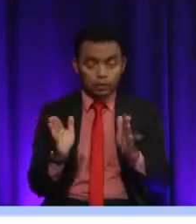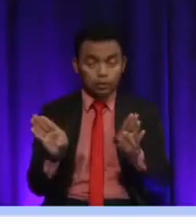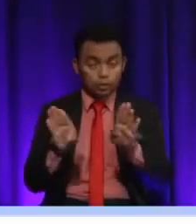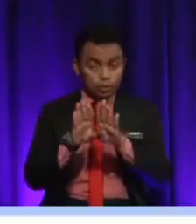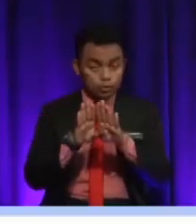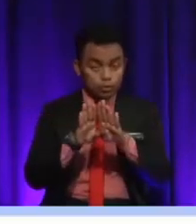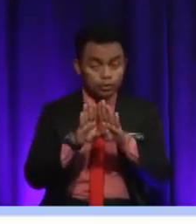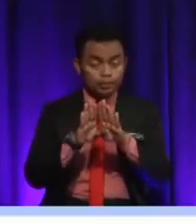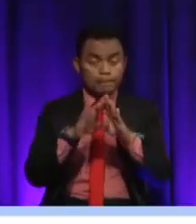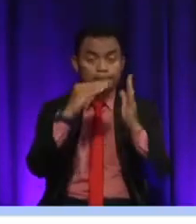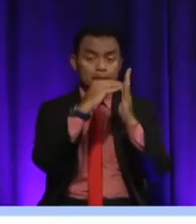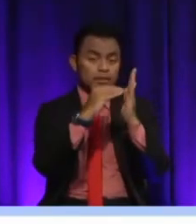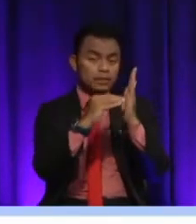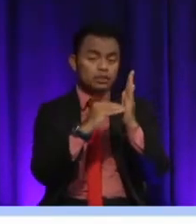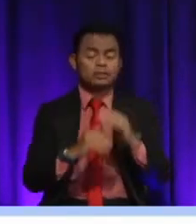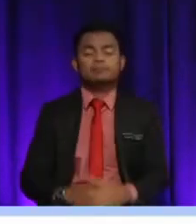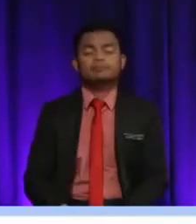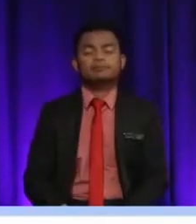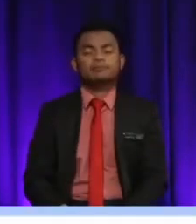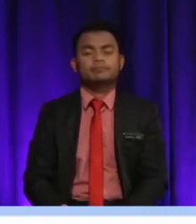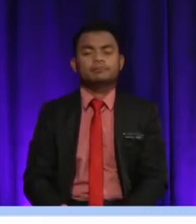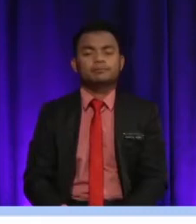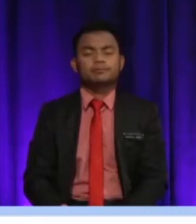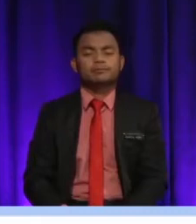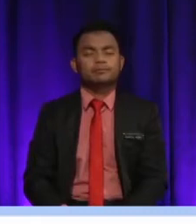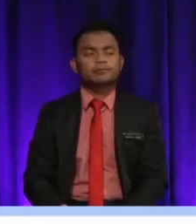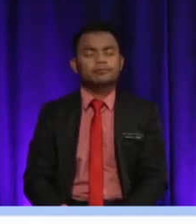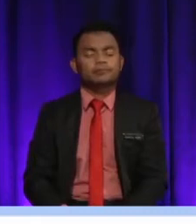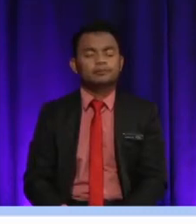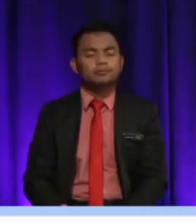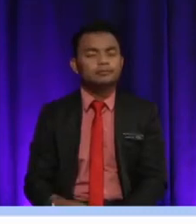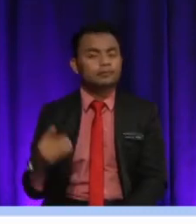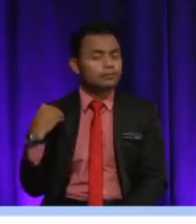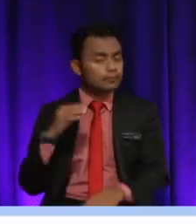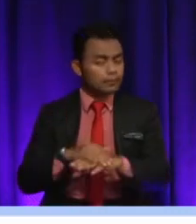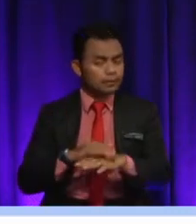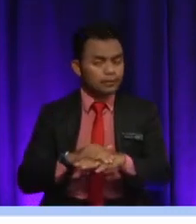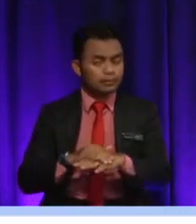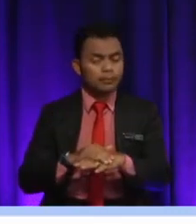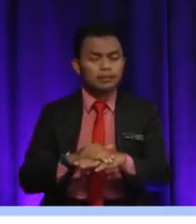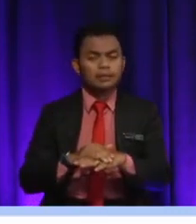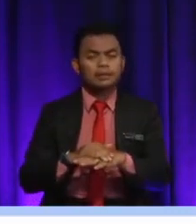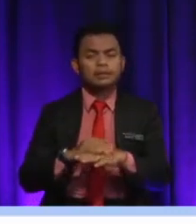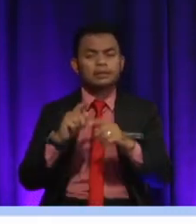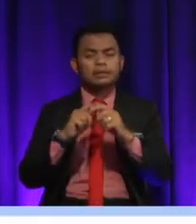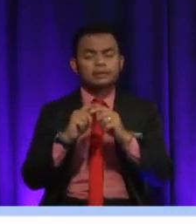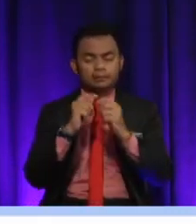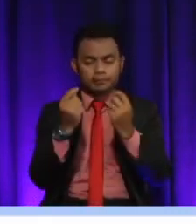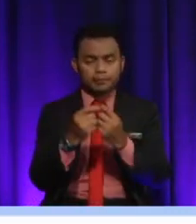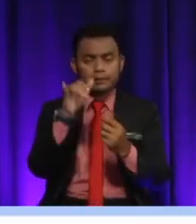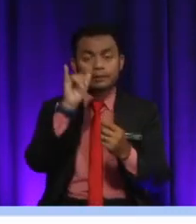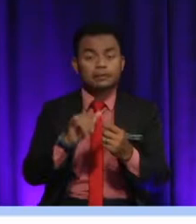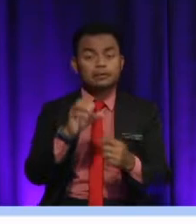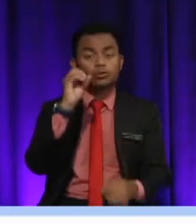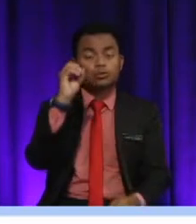the left-hand side, there's a text and there's several blanked parts. Okay, so the